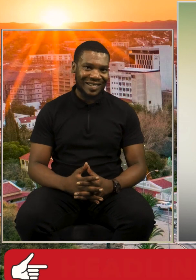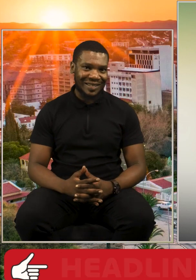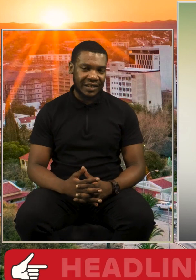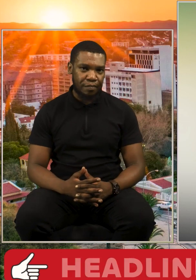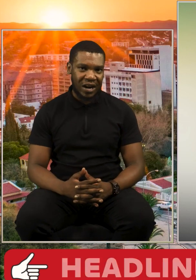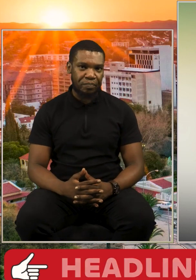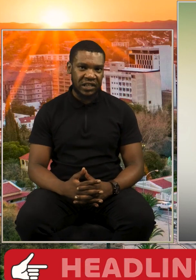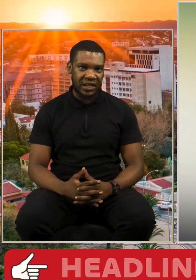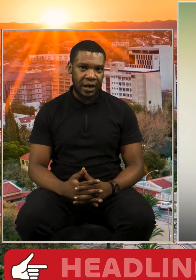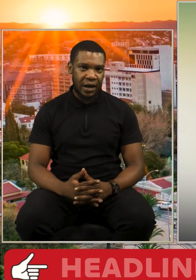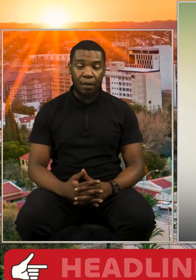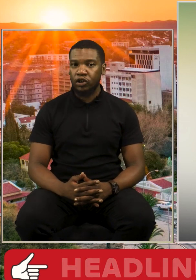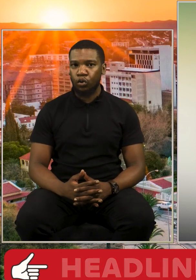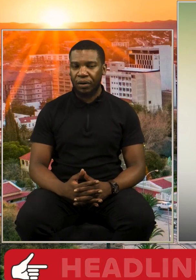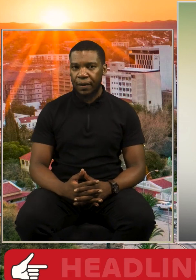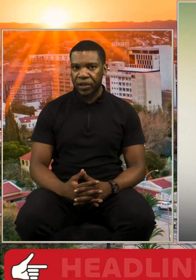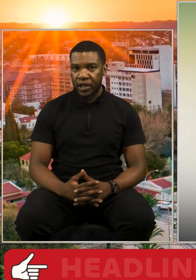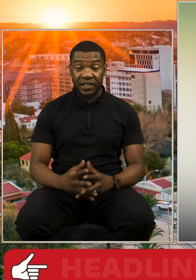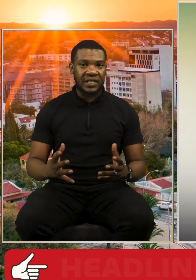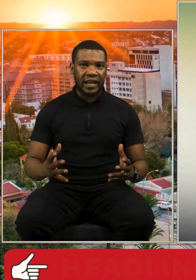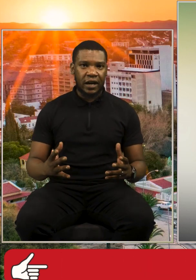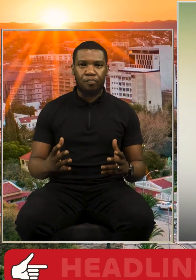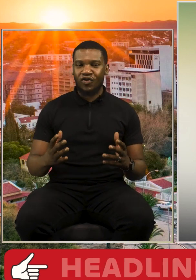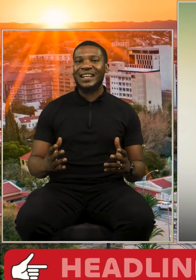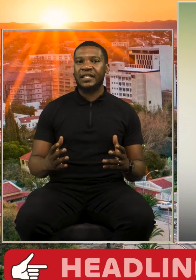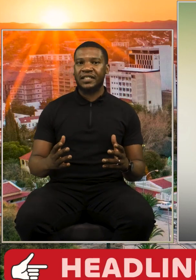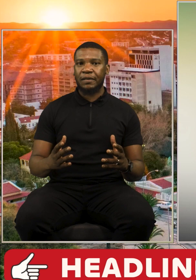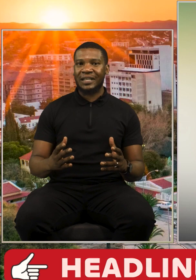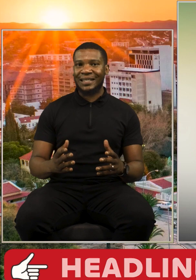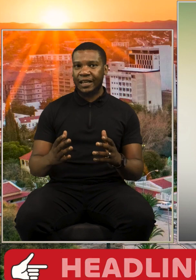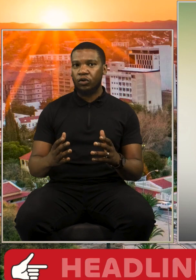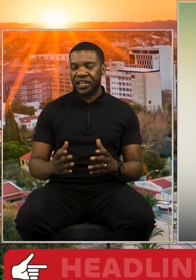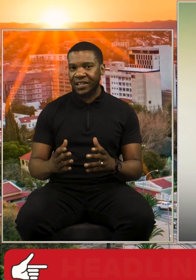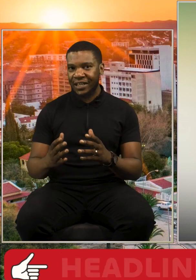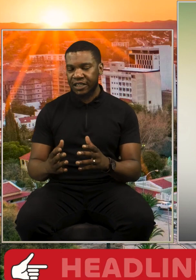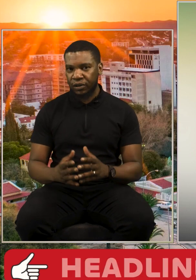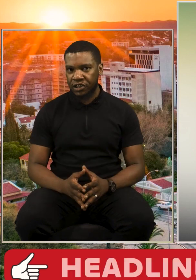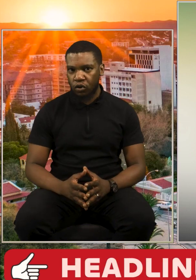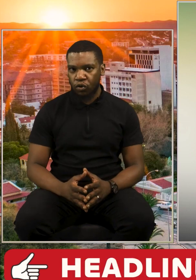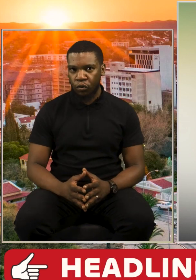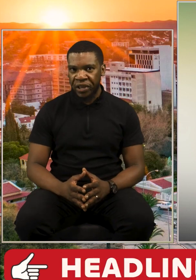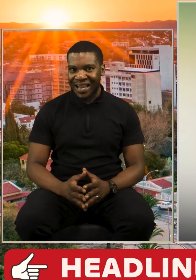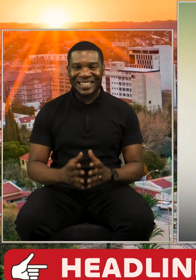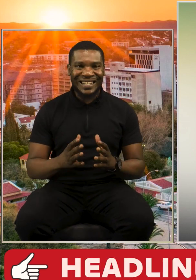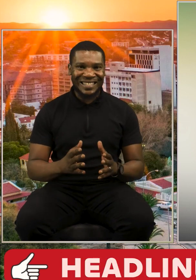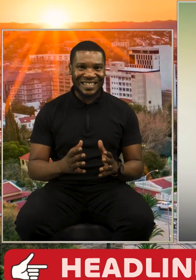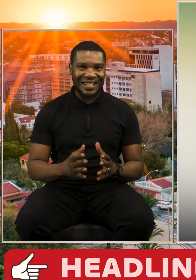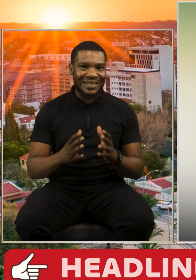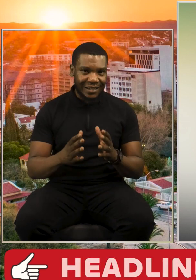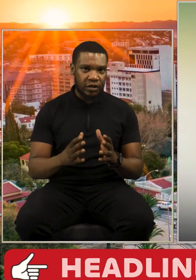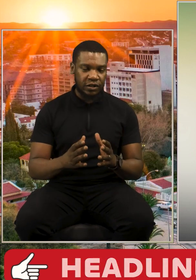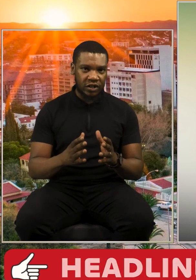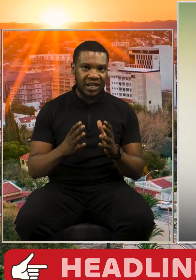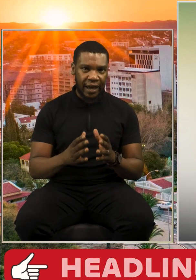chosen successor, Prime Minister Amadou Ba. This delay, a brazen attempt at elongating his political rule, has elicited